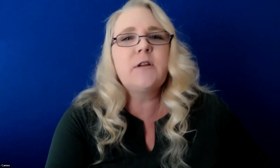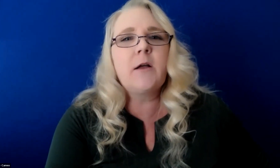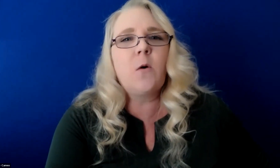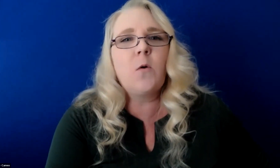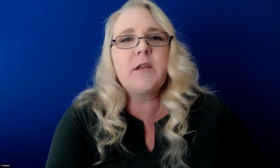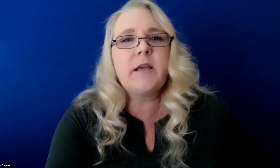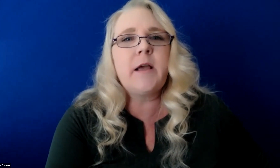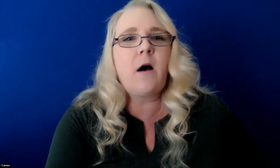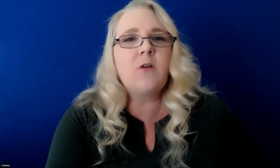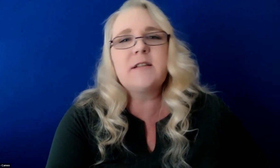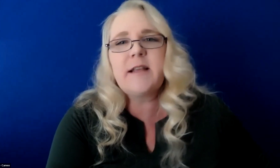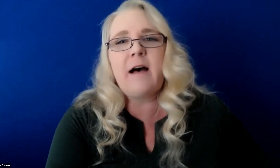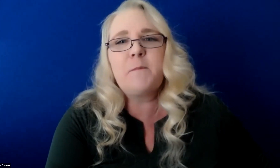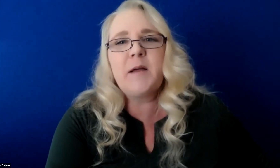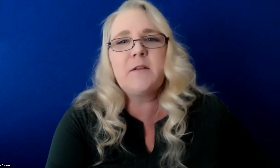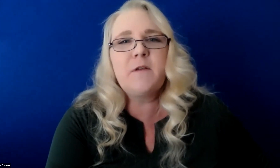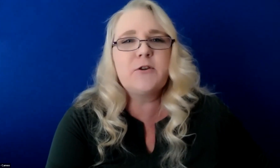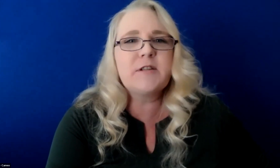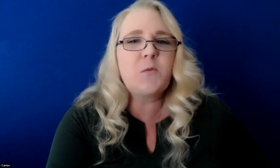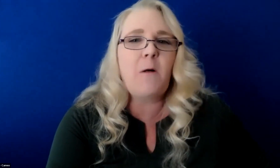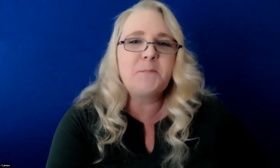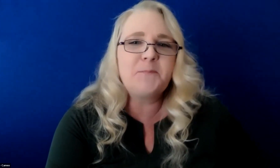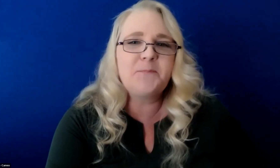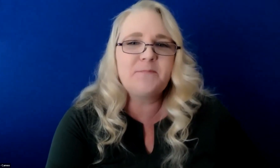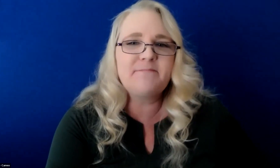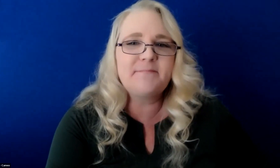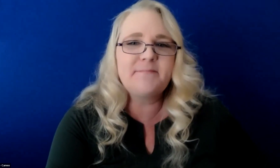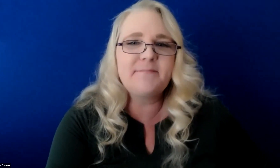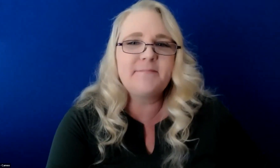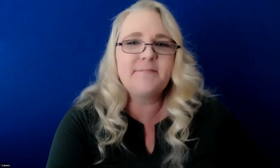out to not only Alta staff, but vendors as well.